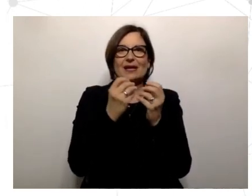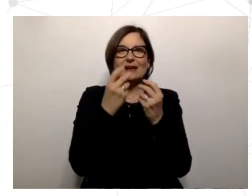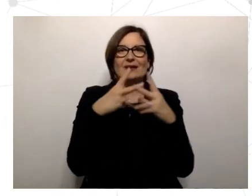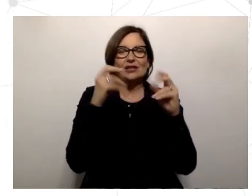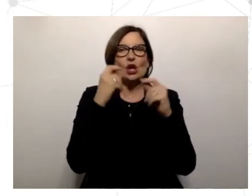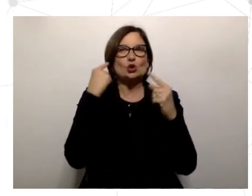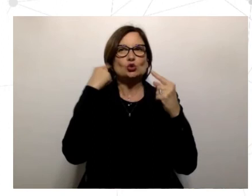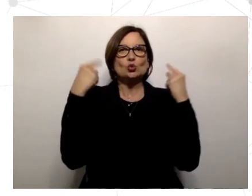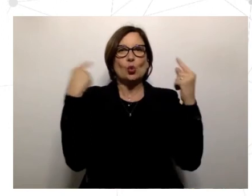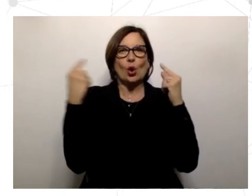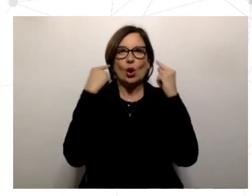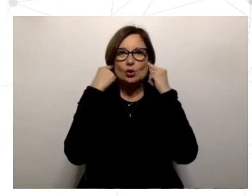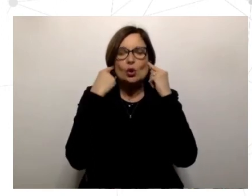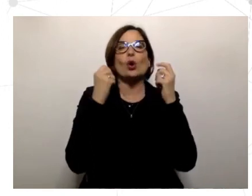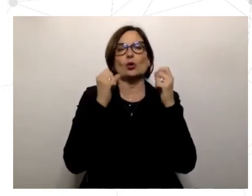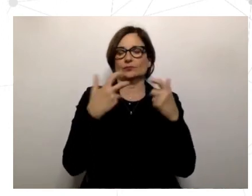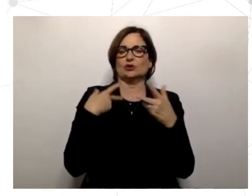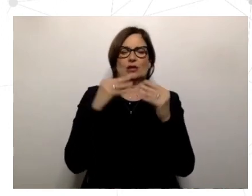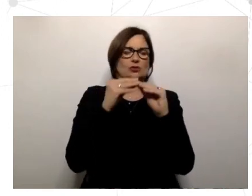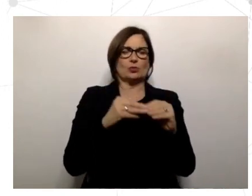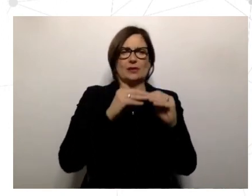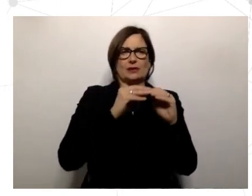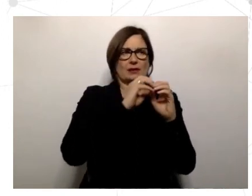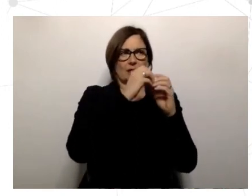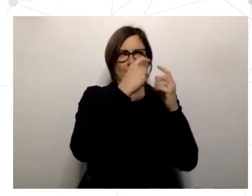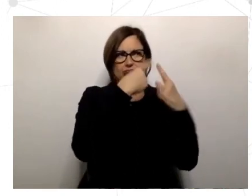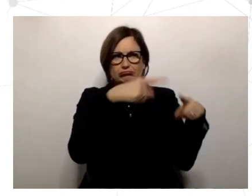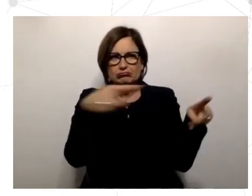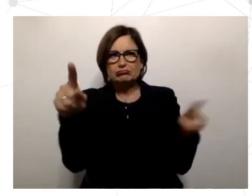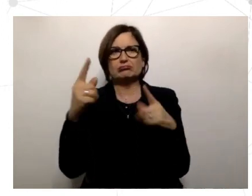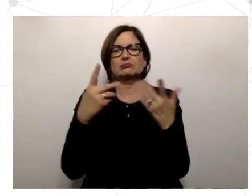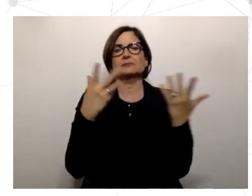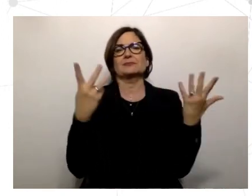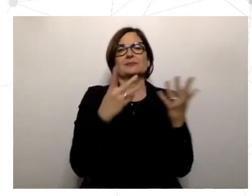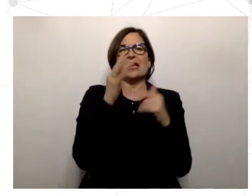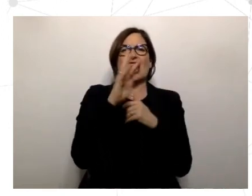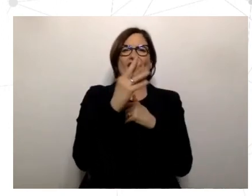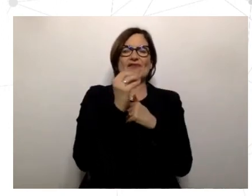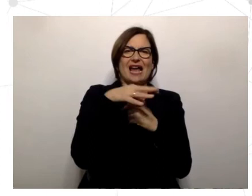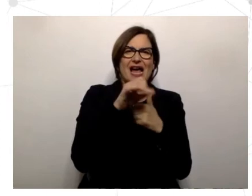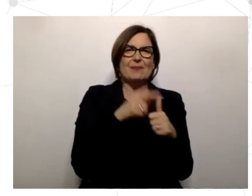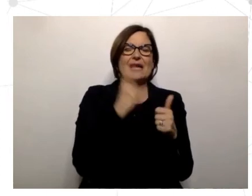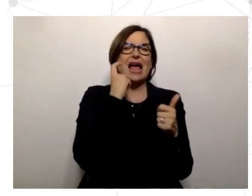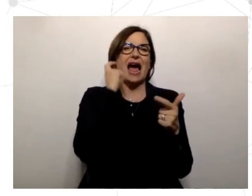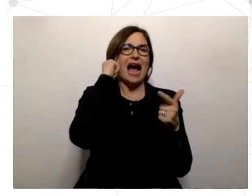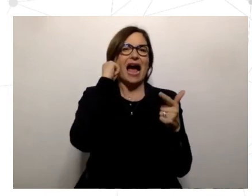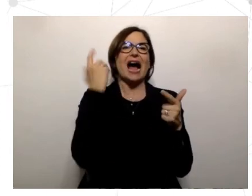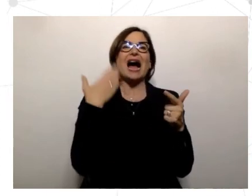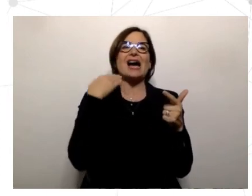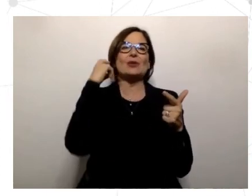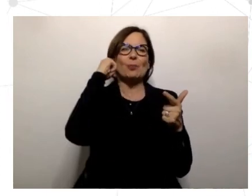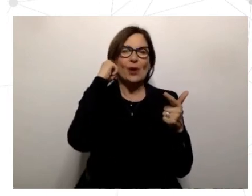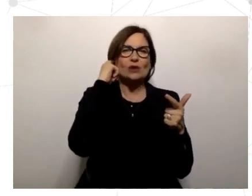suono. Ci sono molti strumenti, dei frame, gli AirPods. Devo dire che